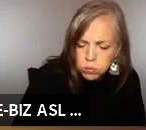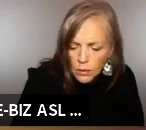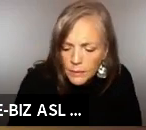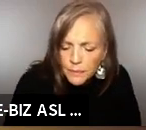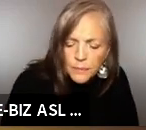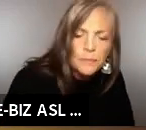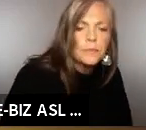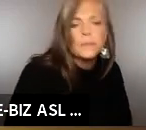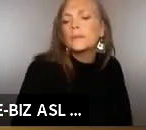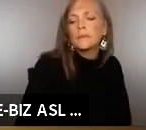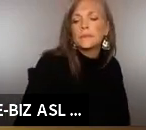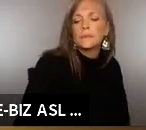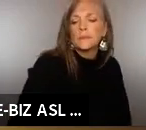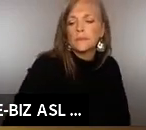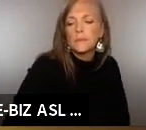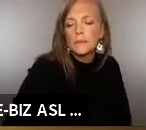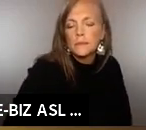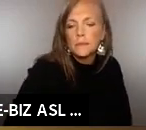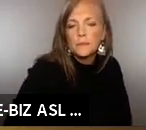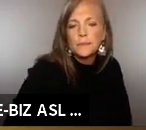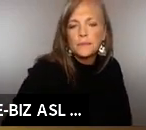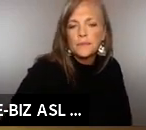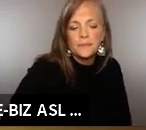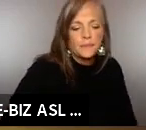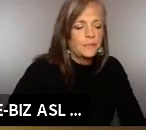It's been difficult.